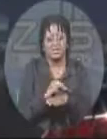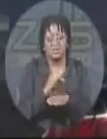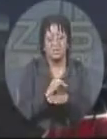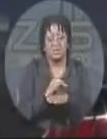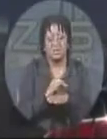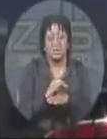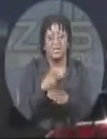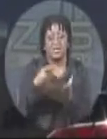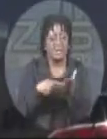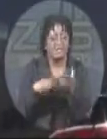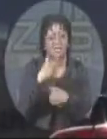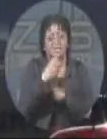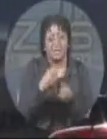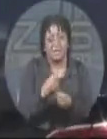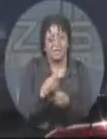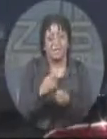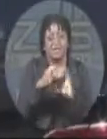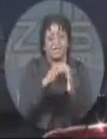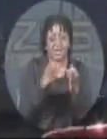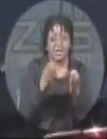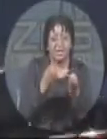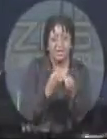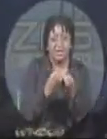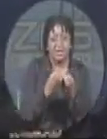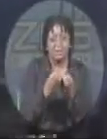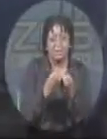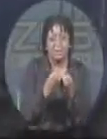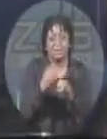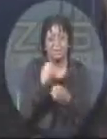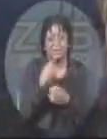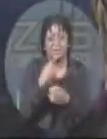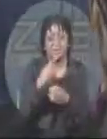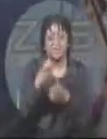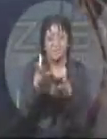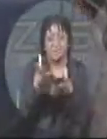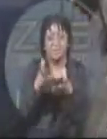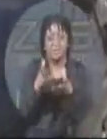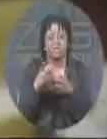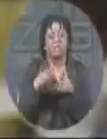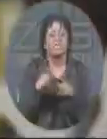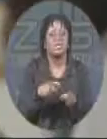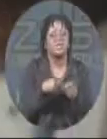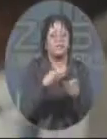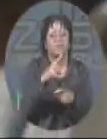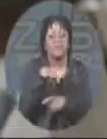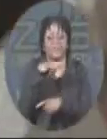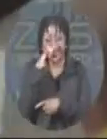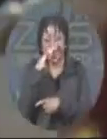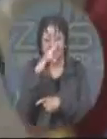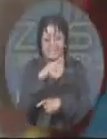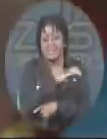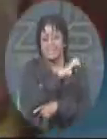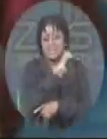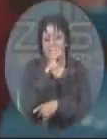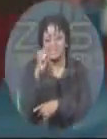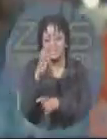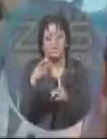meal. However, this year, Club Secretary Michelle Campbell said club members wanted to give kids an Easter to